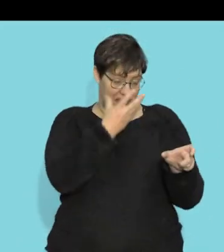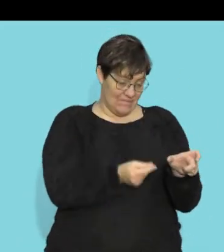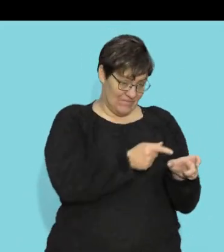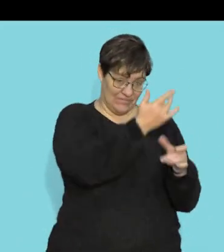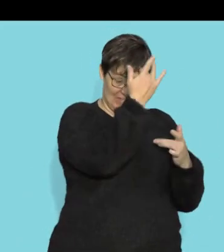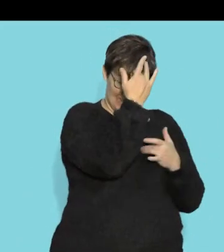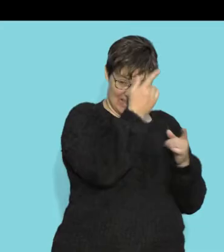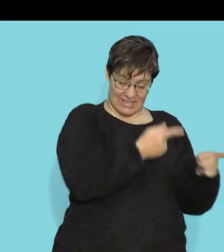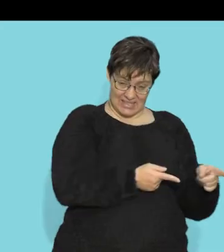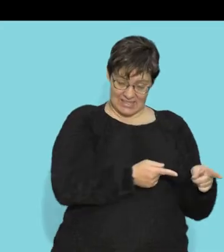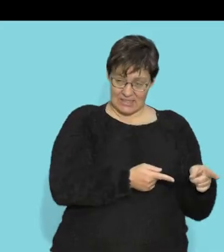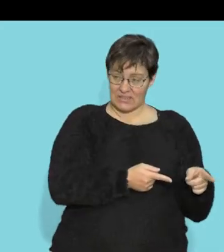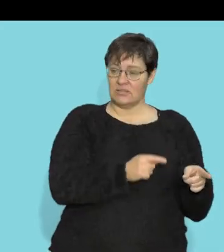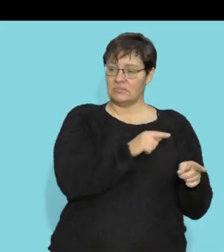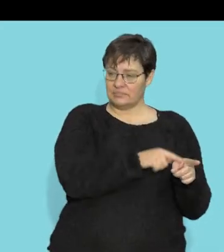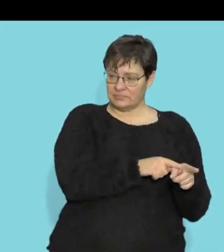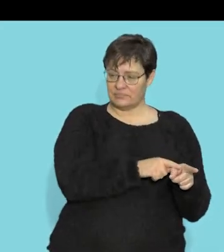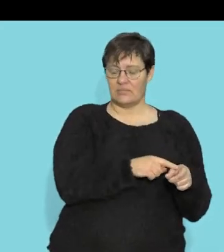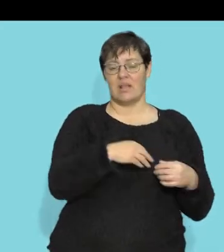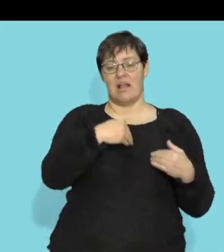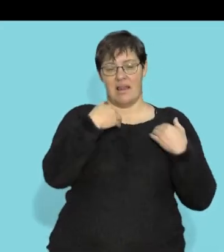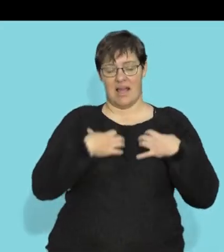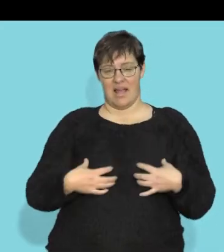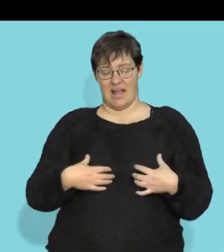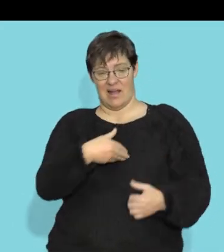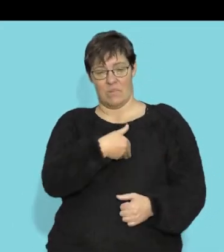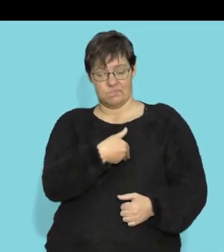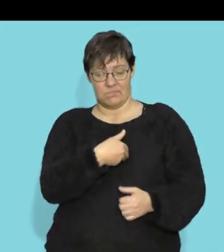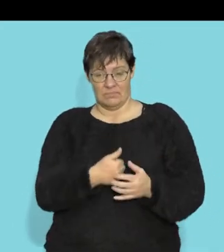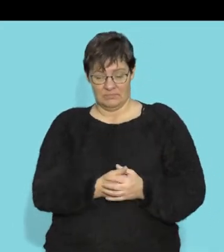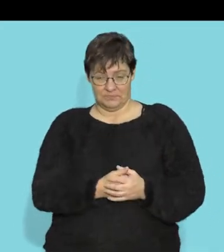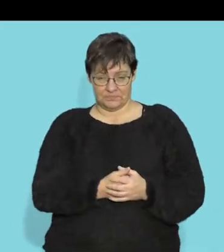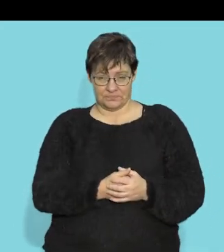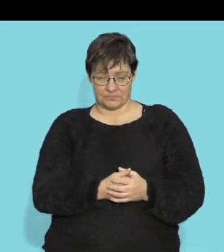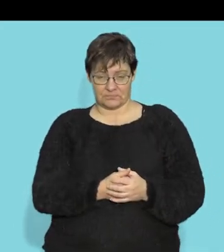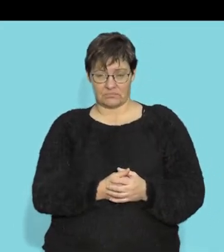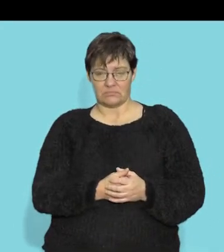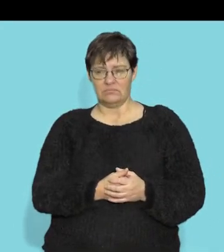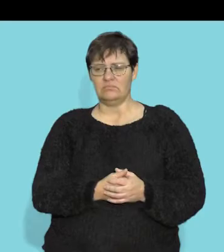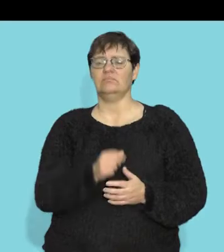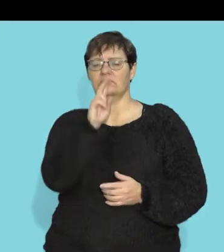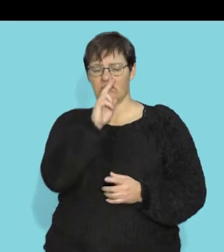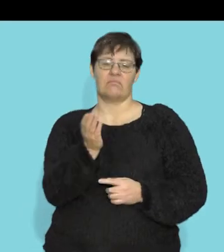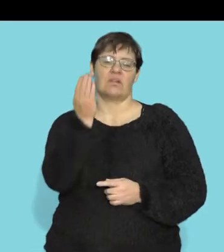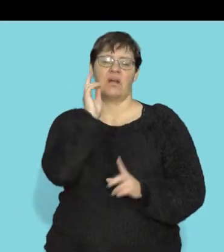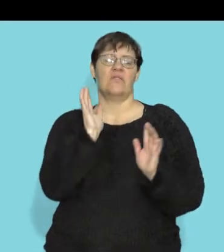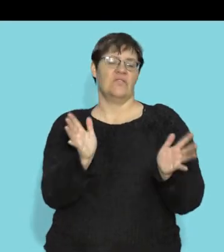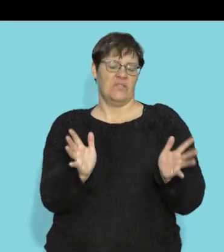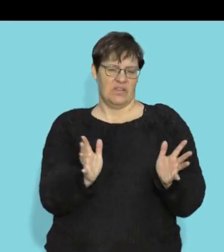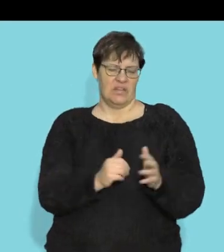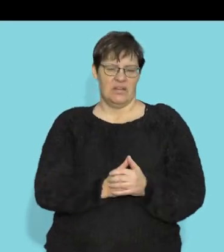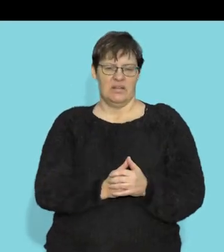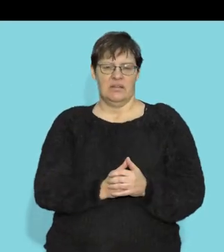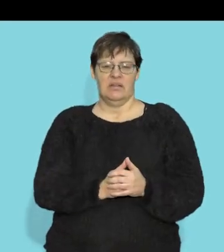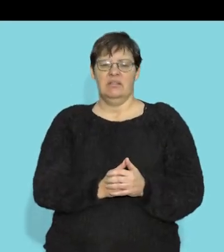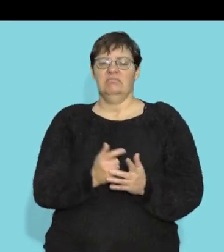bacteria goes and sits in the lungs. Now, we have looked at it before when we looked at microorganisms, but as we said,